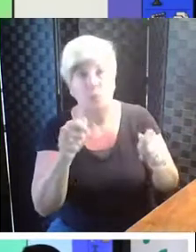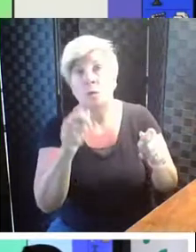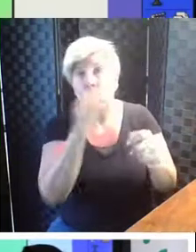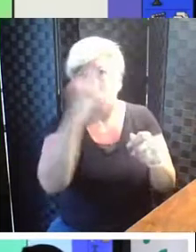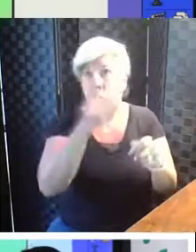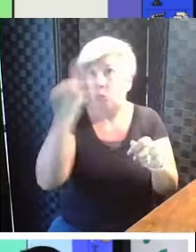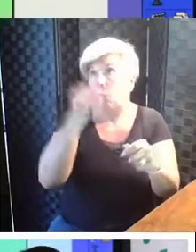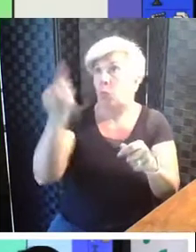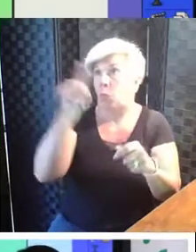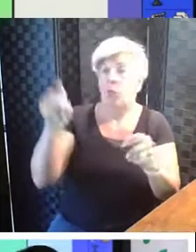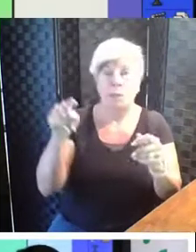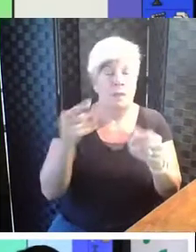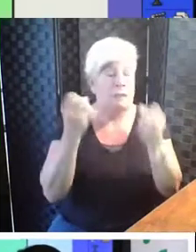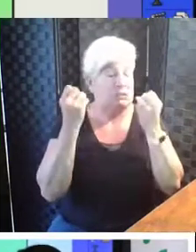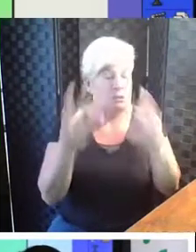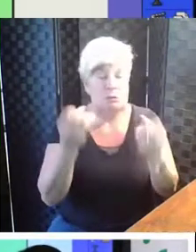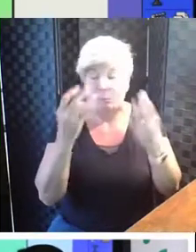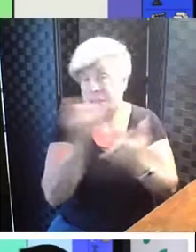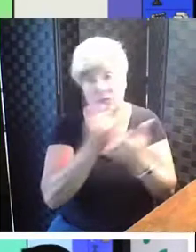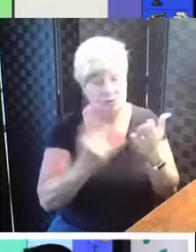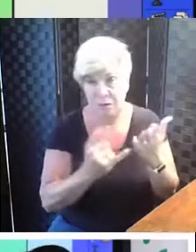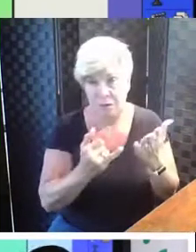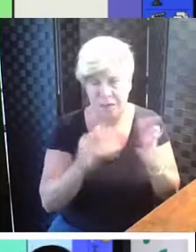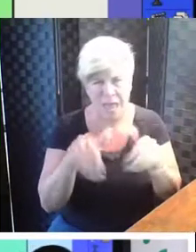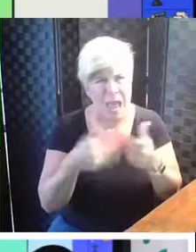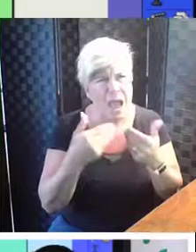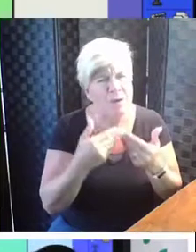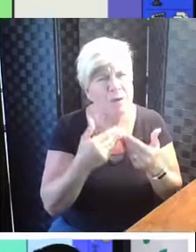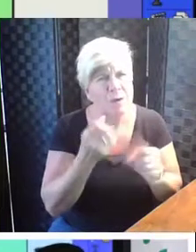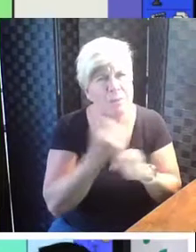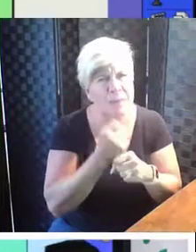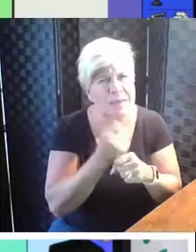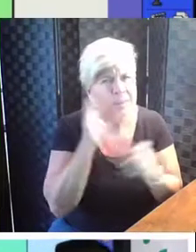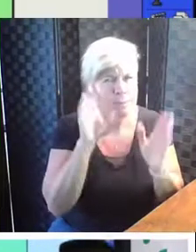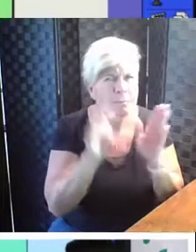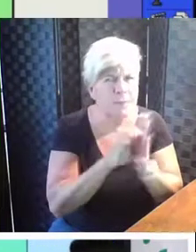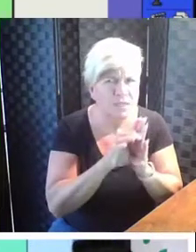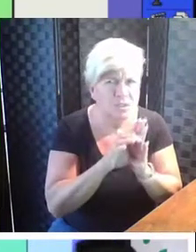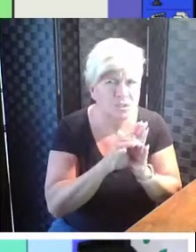bows. 46 hair bows is a lot to draw. So how can we make those